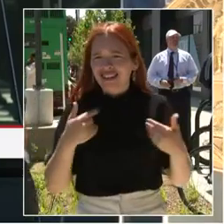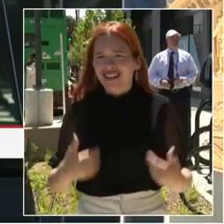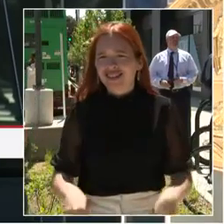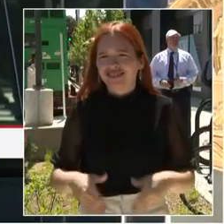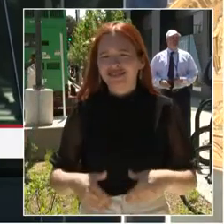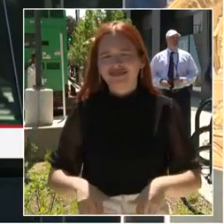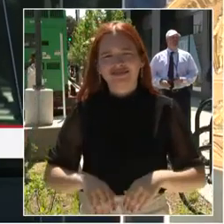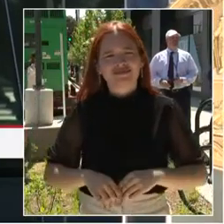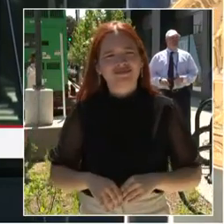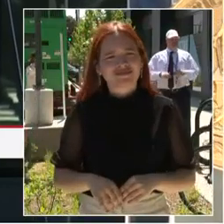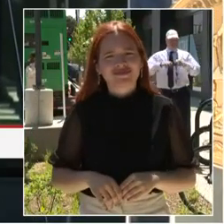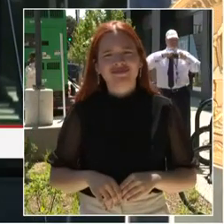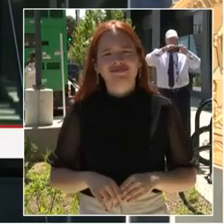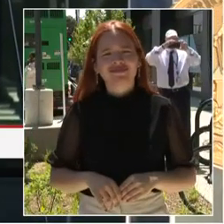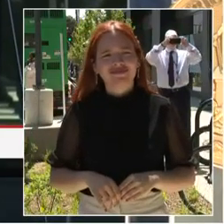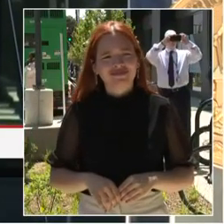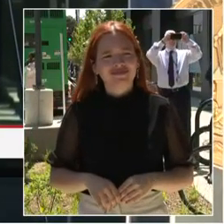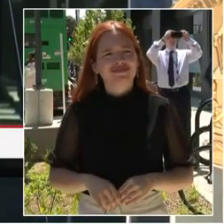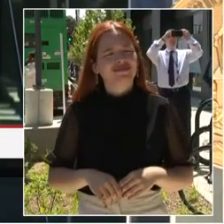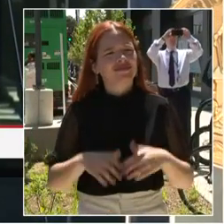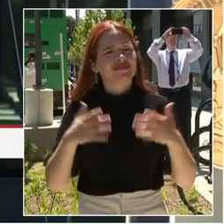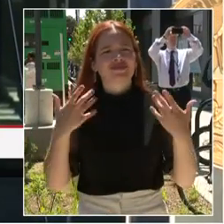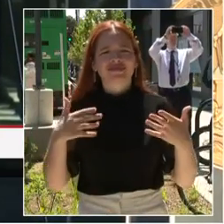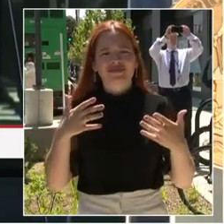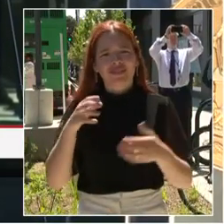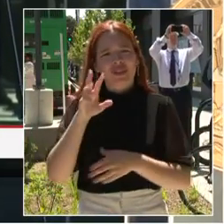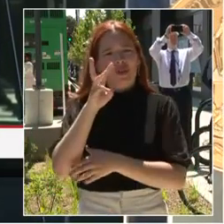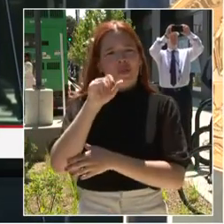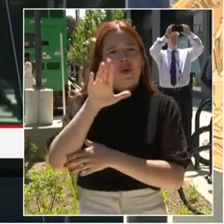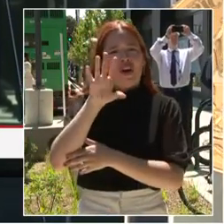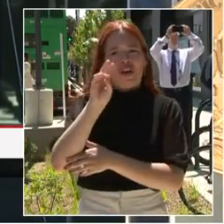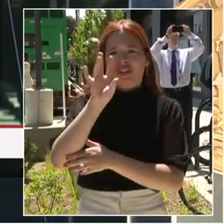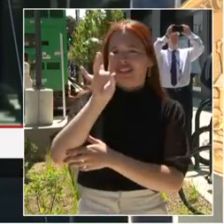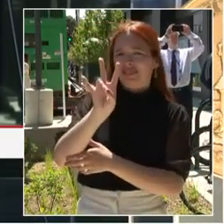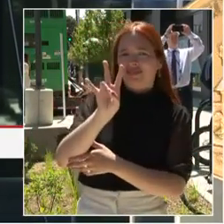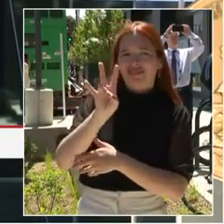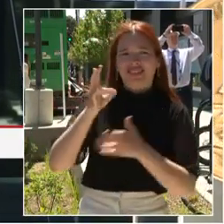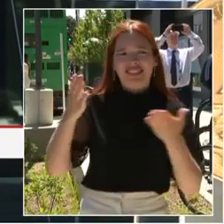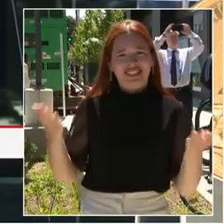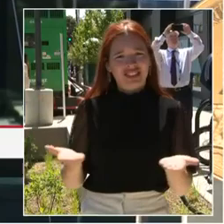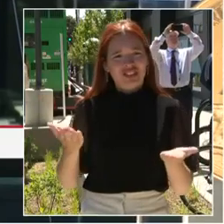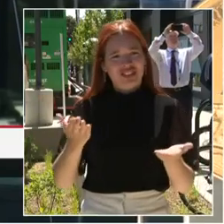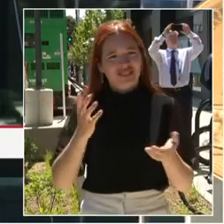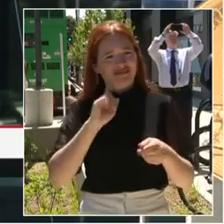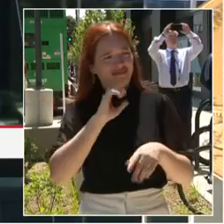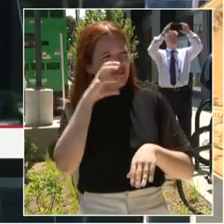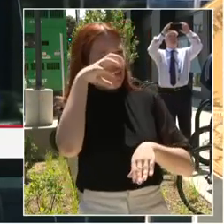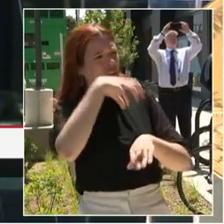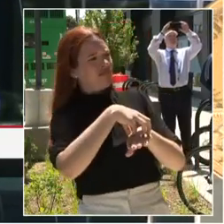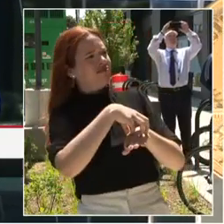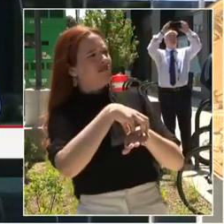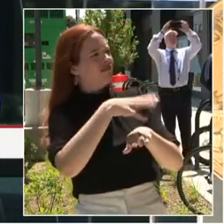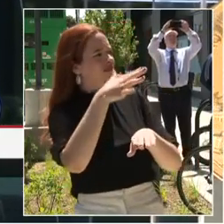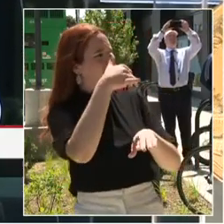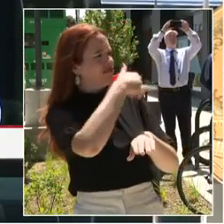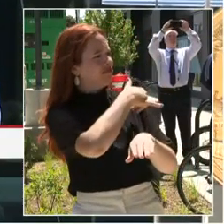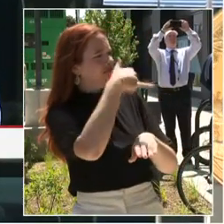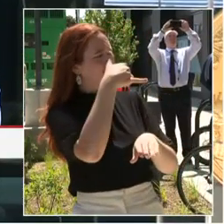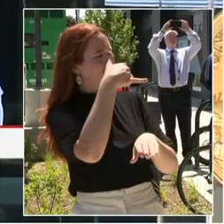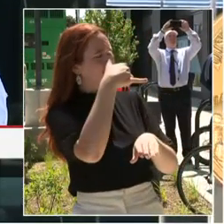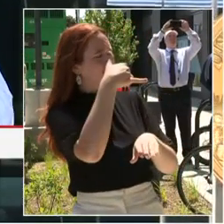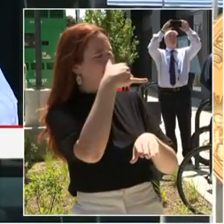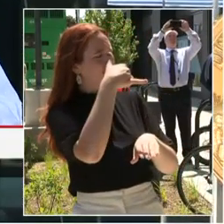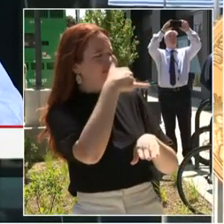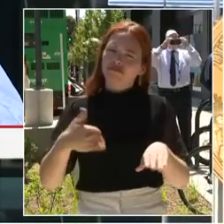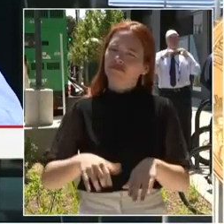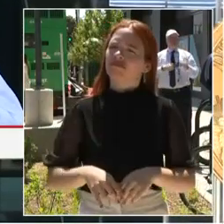right here in Ward 7. Not only will DGS headquarters have shops